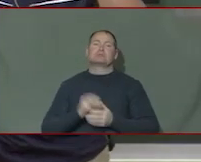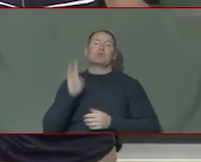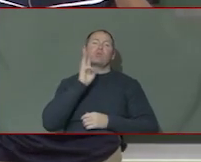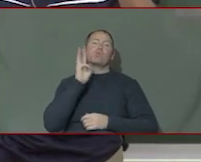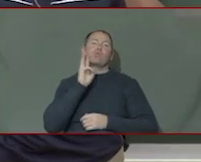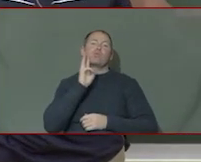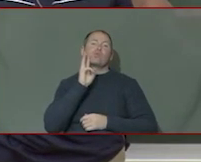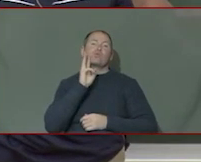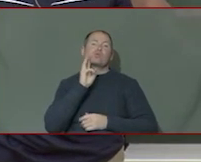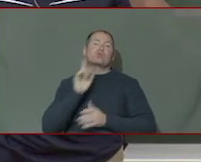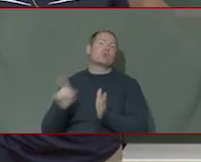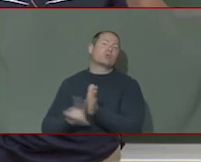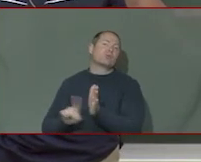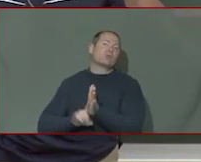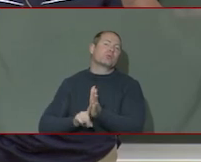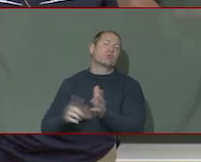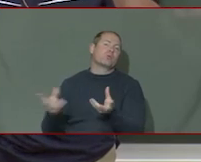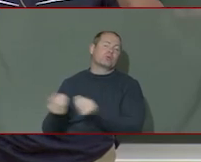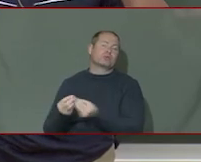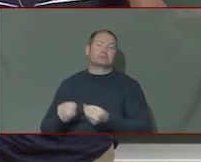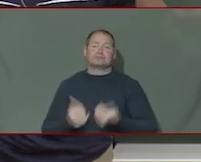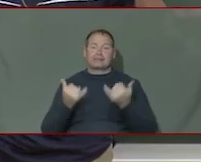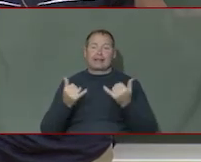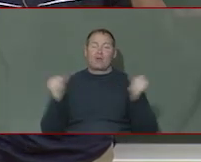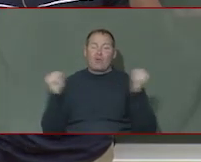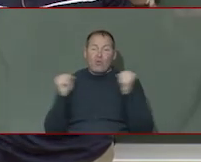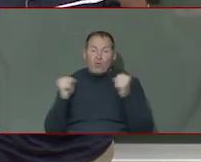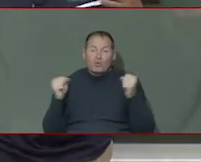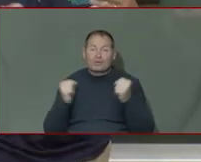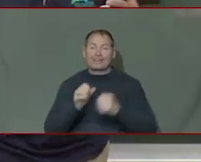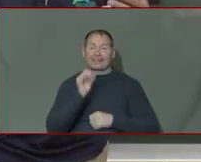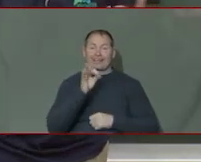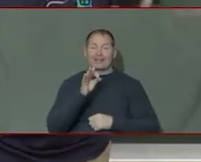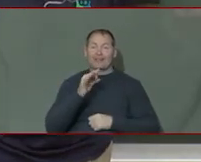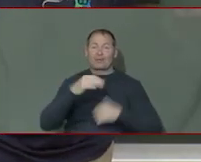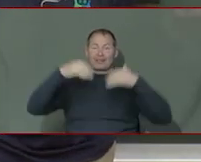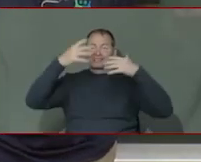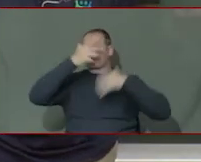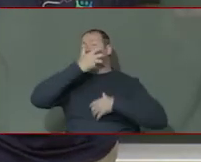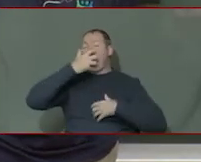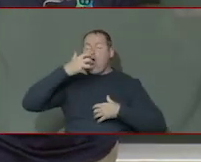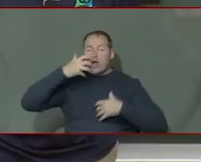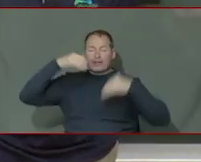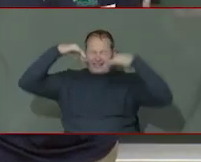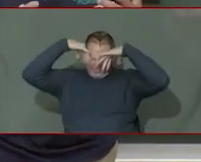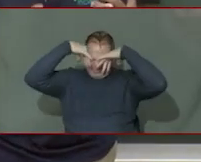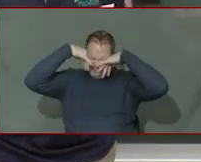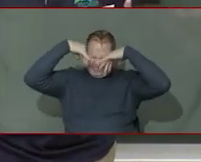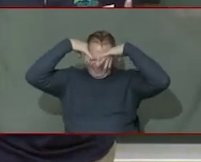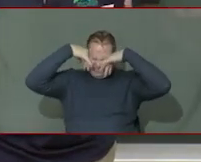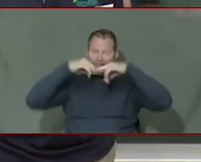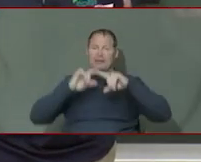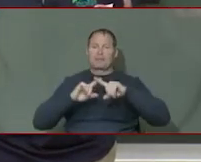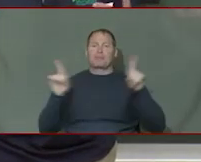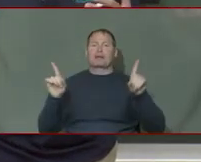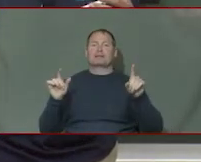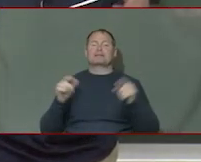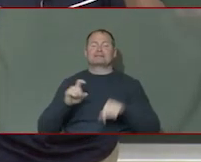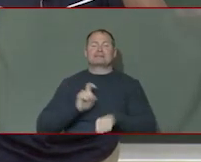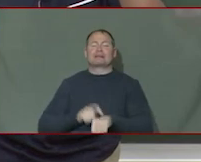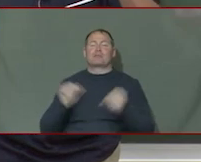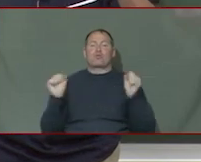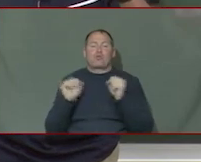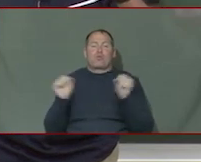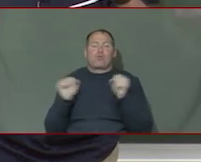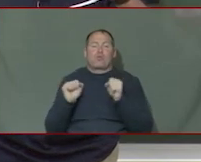Therefore, you see in wintertime, when you don't sweat, because in summertime you sweat and you dehydrate. But in wintertime, you